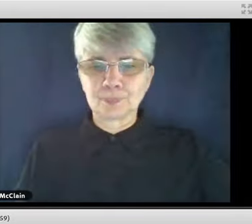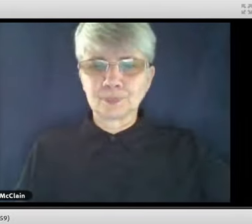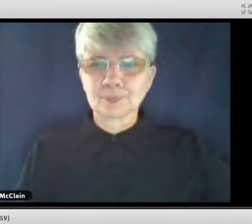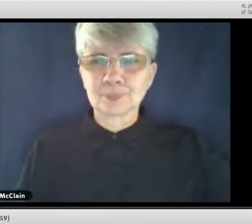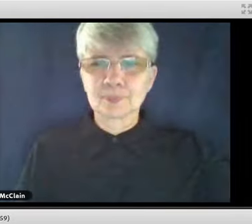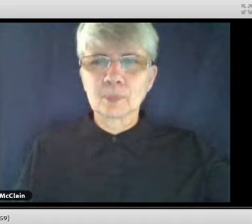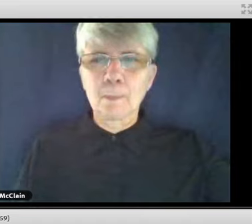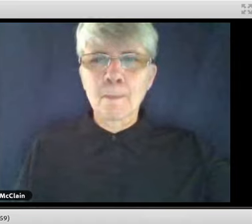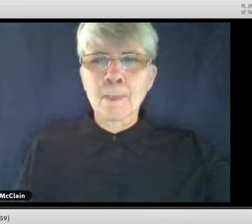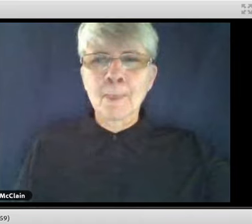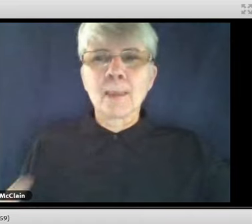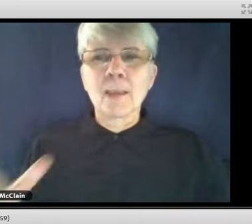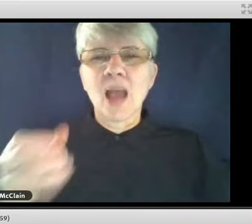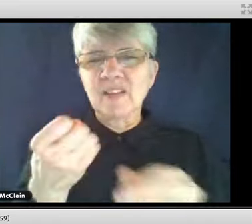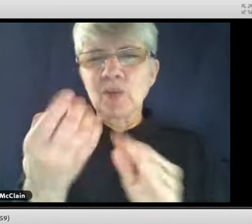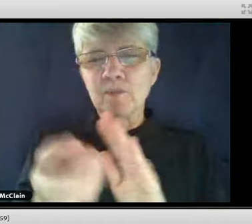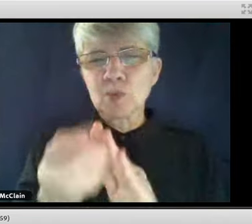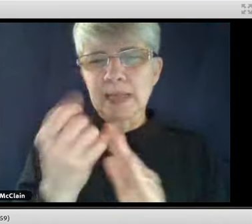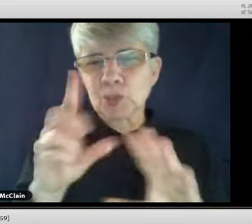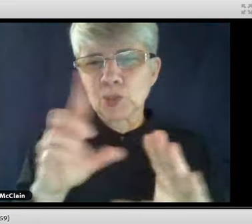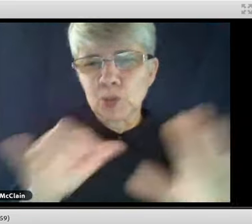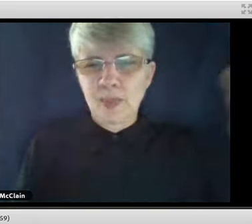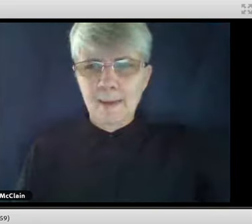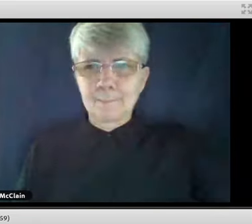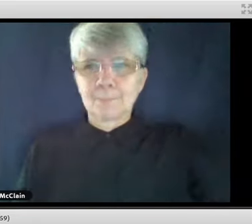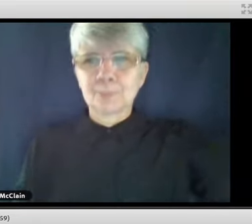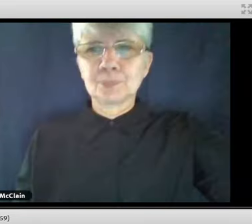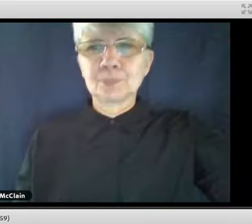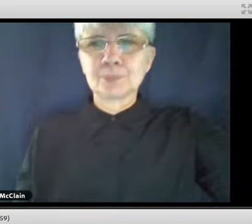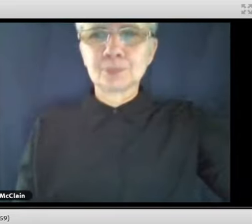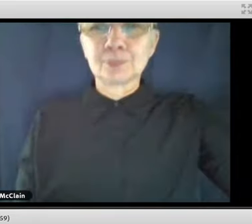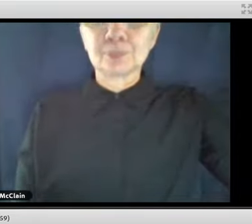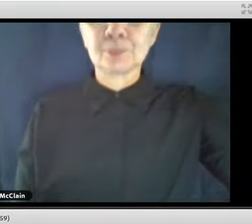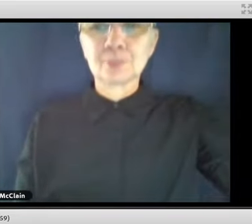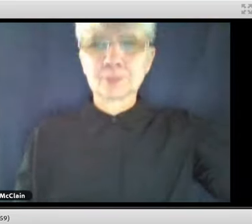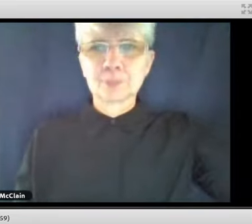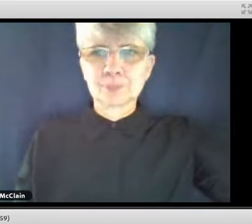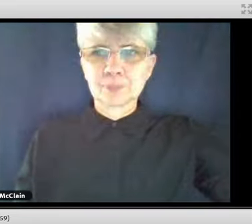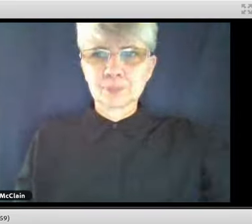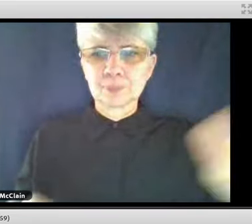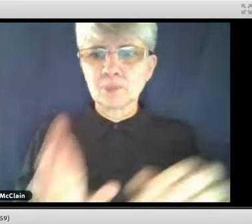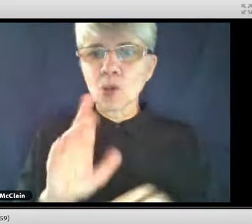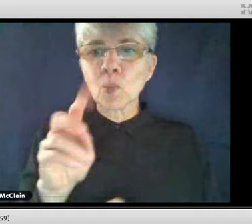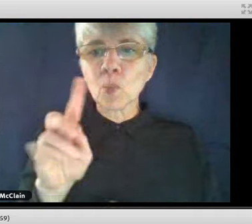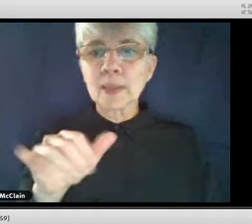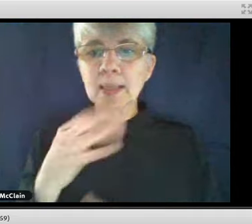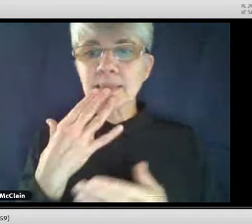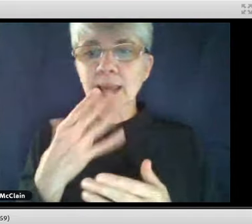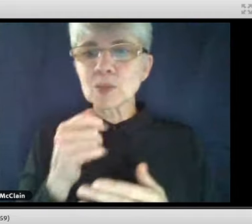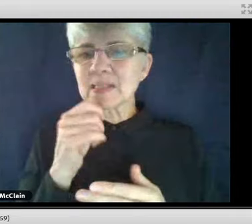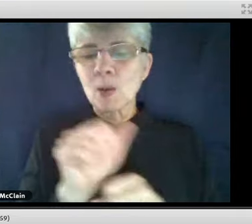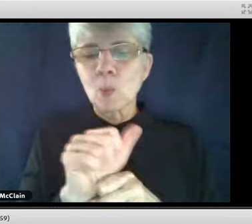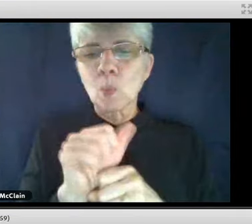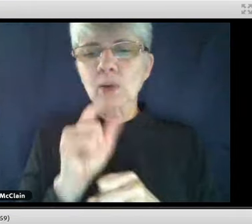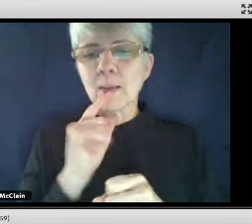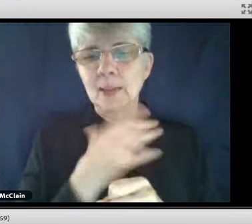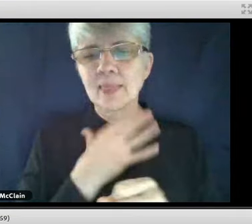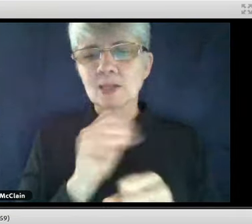just like a few seconds to do that. This. And Ricky, thank you for saying that it works. I'm glad that it's